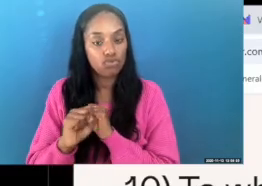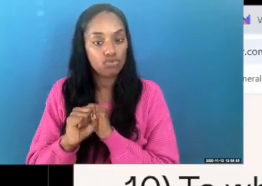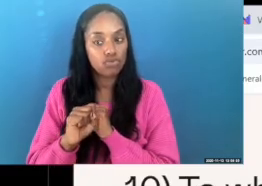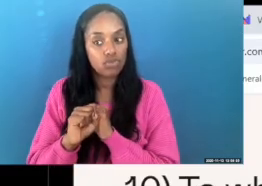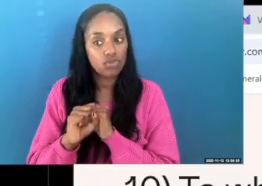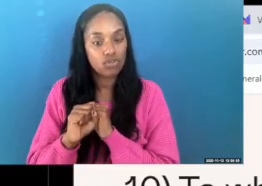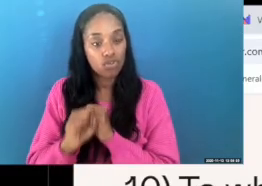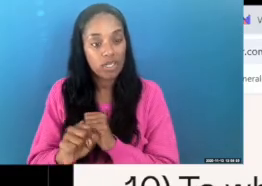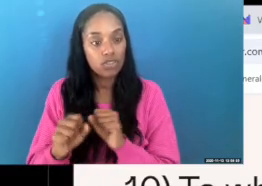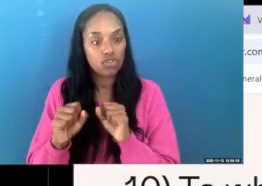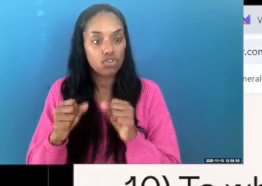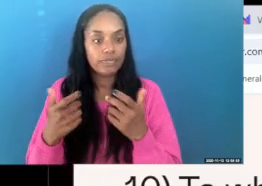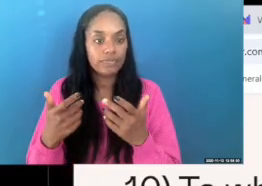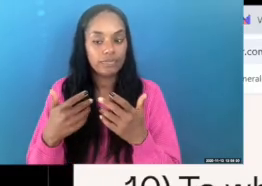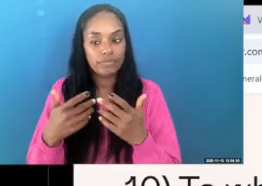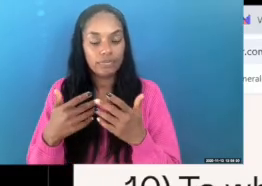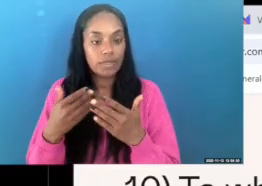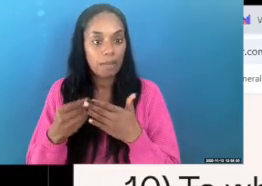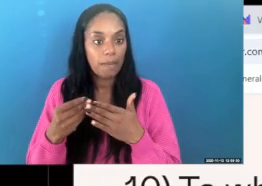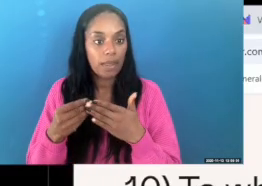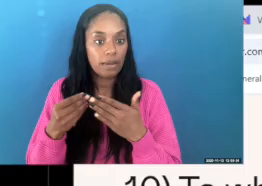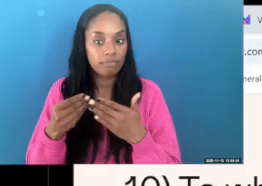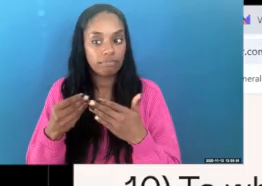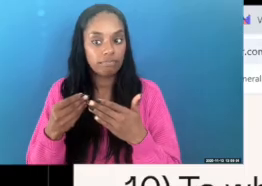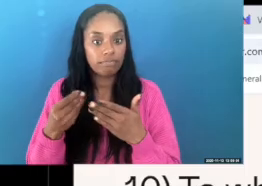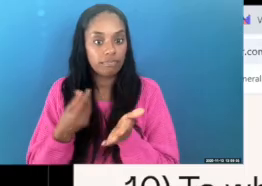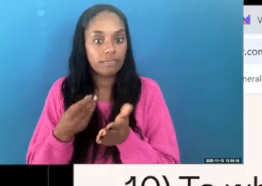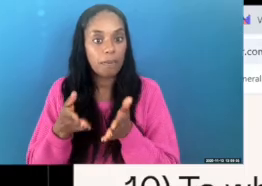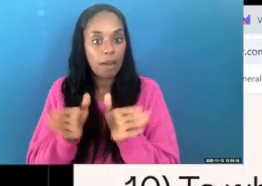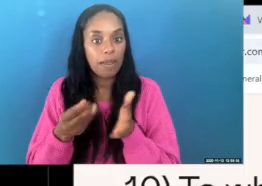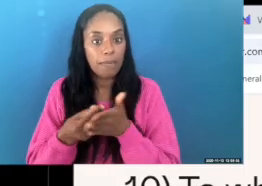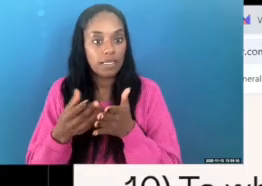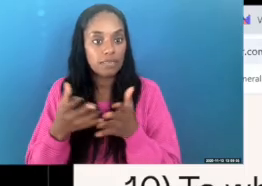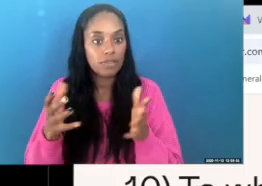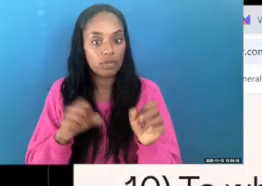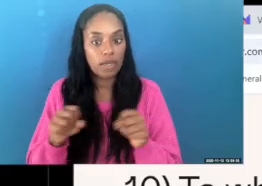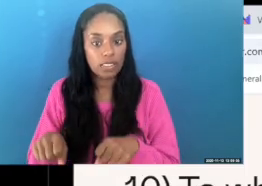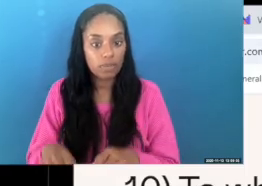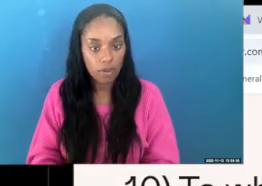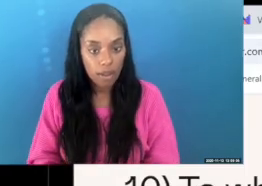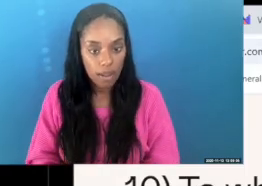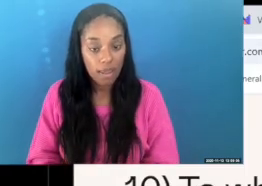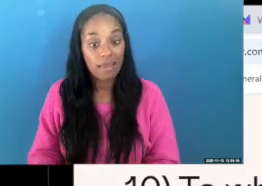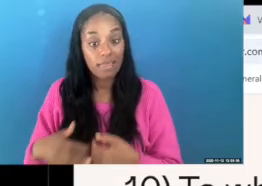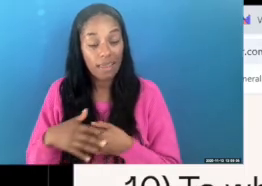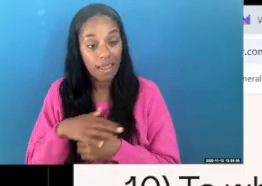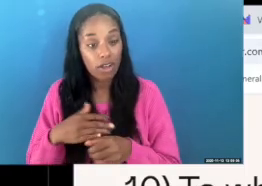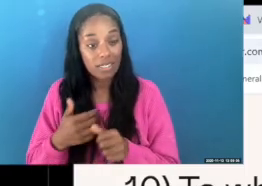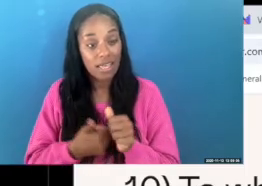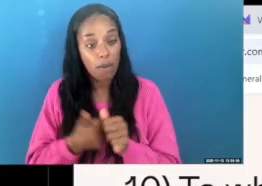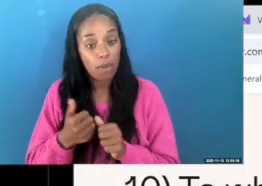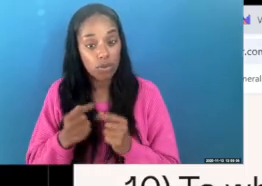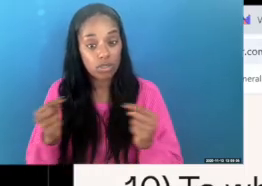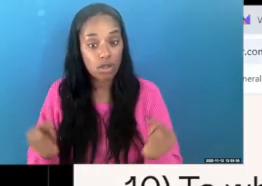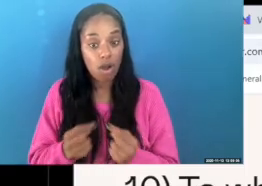both a prioritization in the sense of that we understand that we need to stretch public